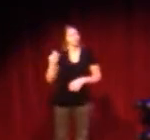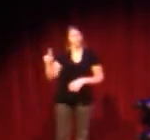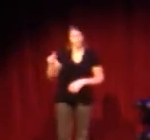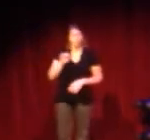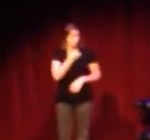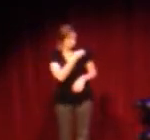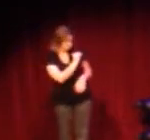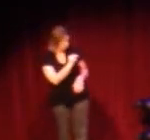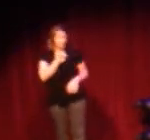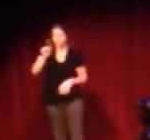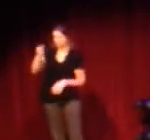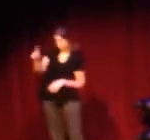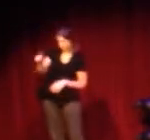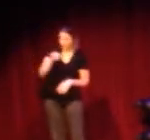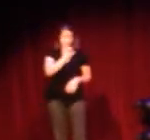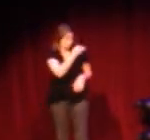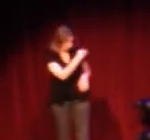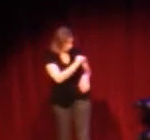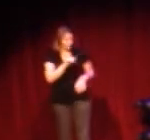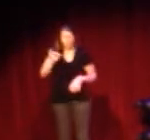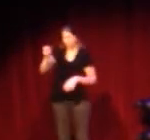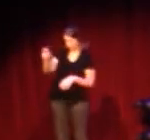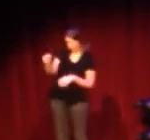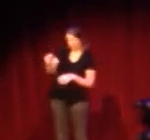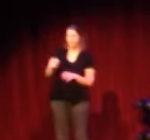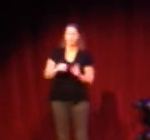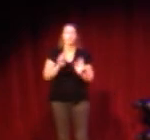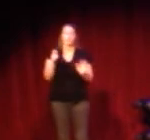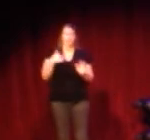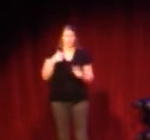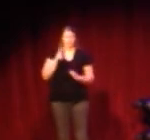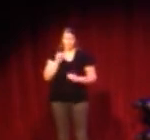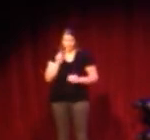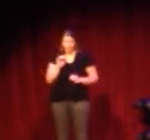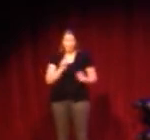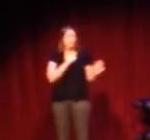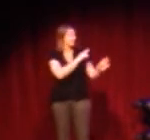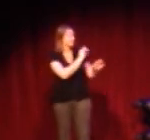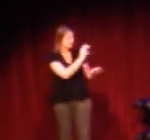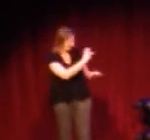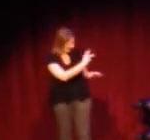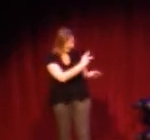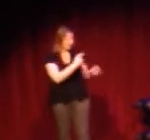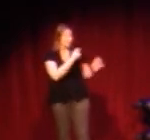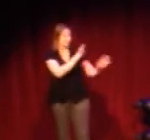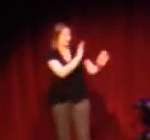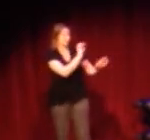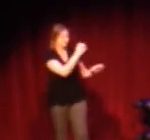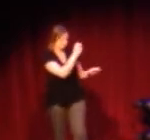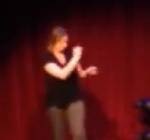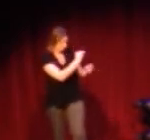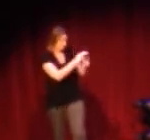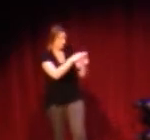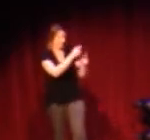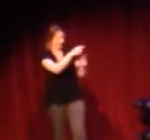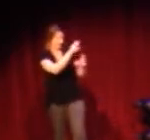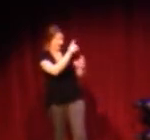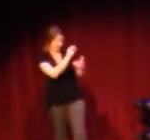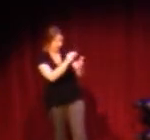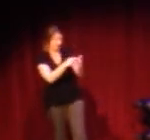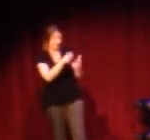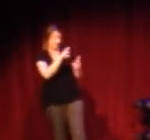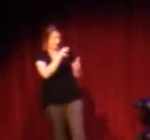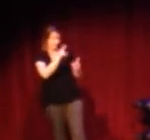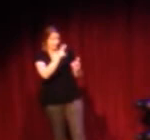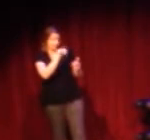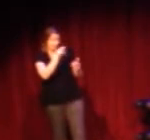John? John. Jack. I'm Vince. John. Alright, so you're John, Dan, Vince. Say hi to